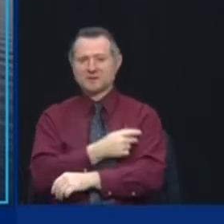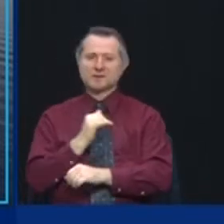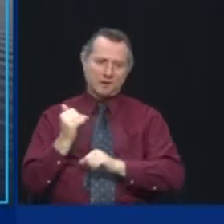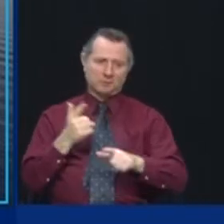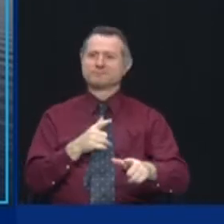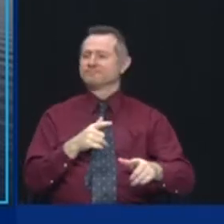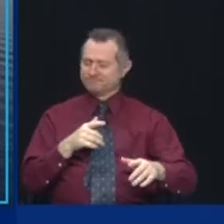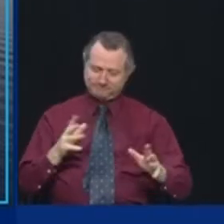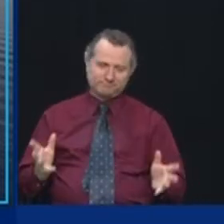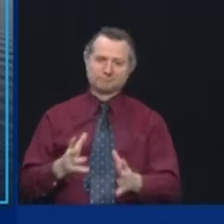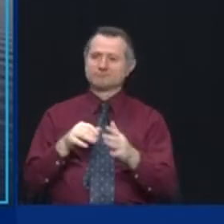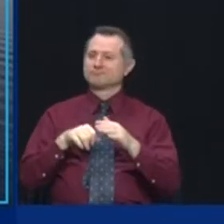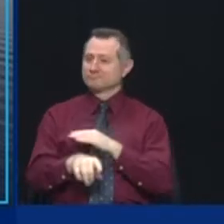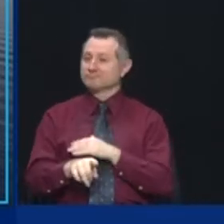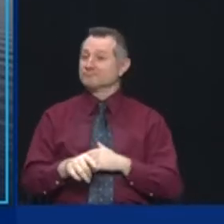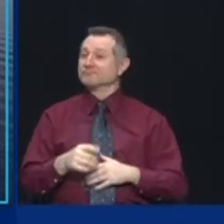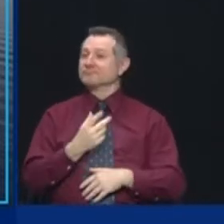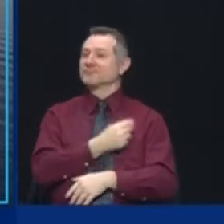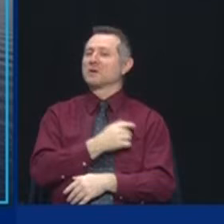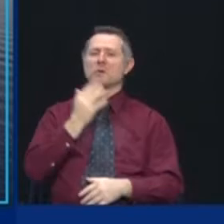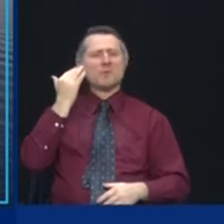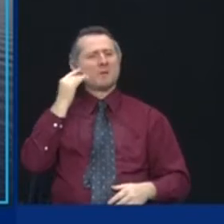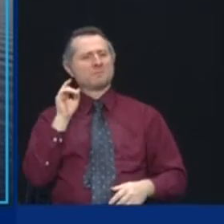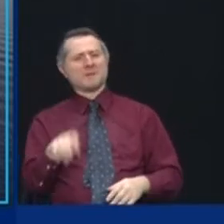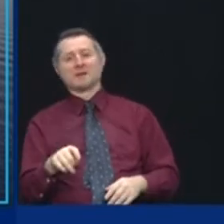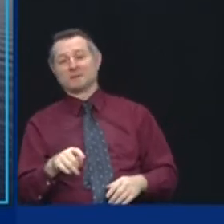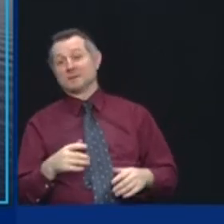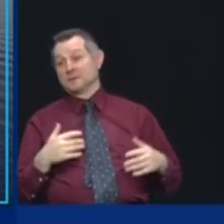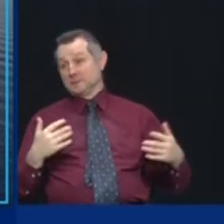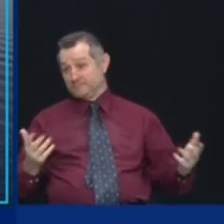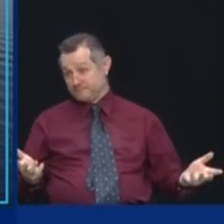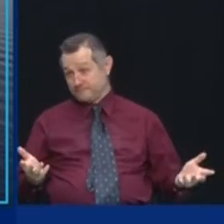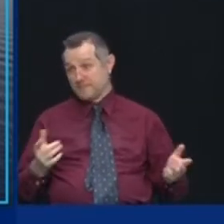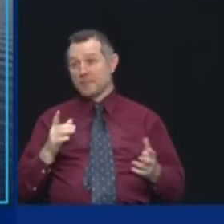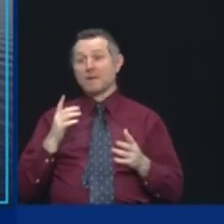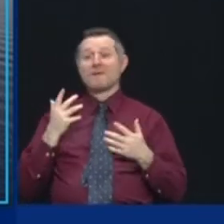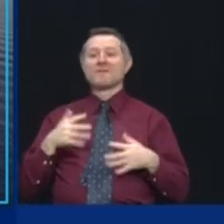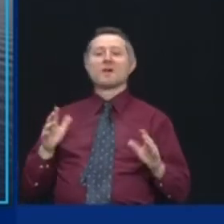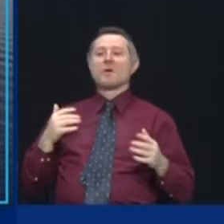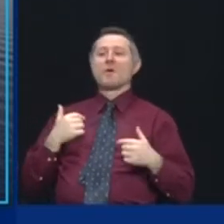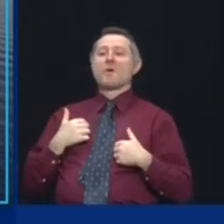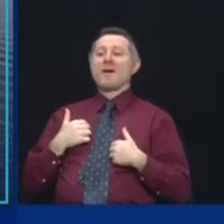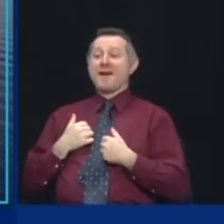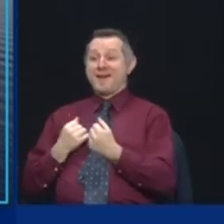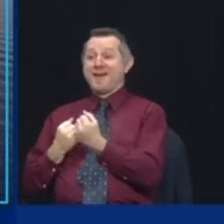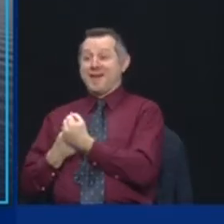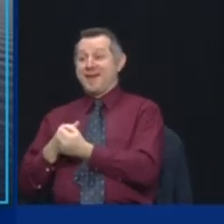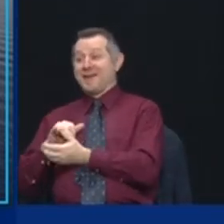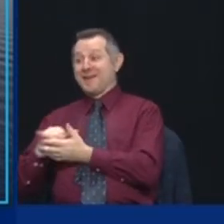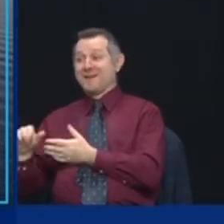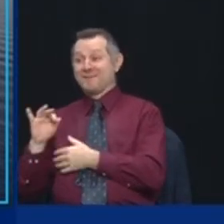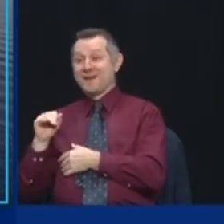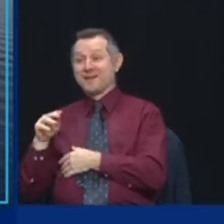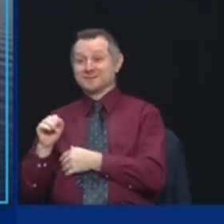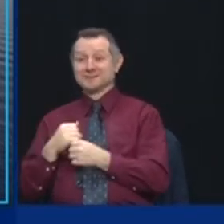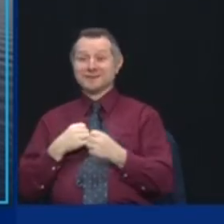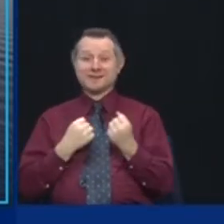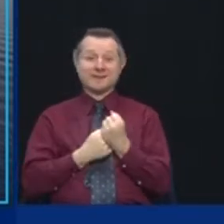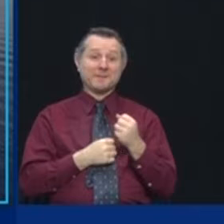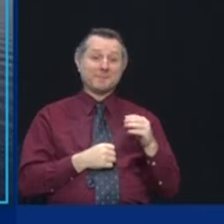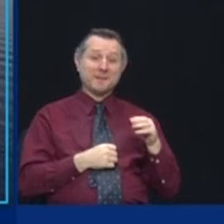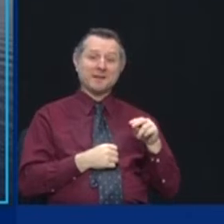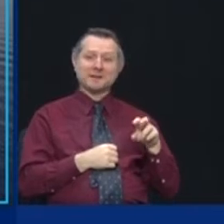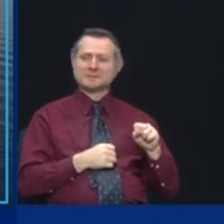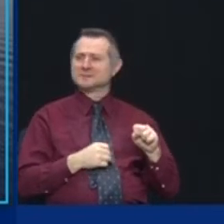And why do we get a vaccine? Because at the end of the day, we're Yankees fans, we're Mets fans, but we're all